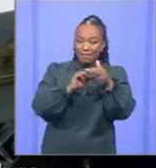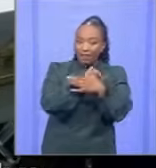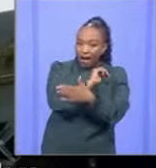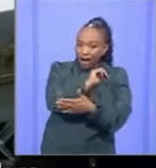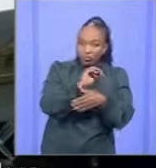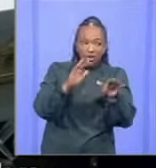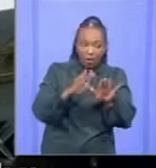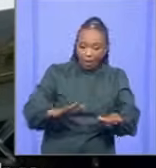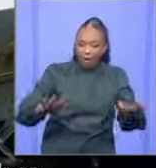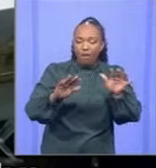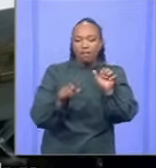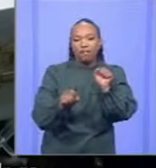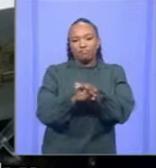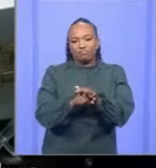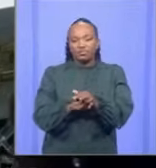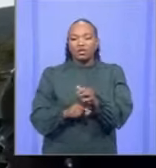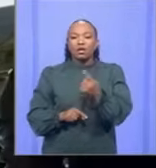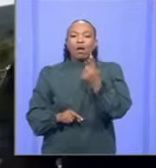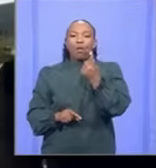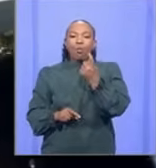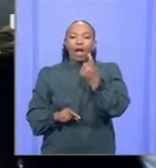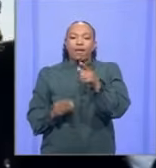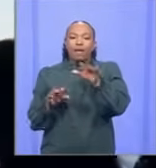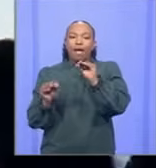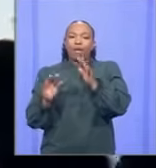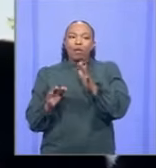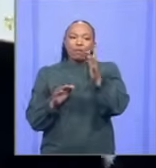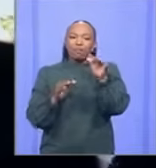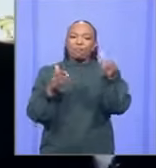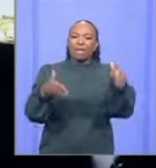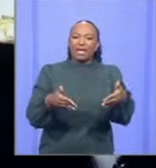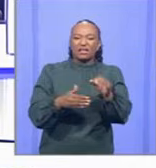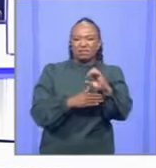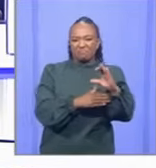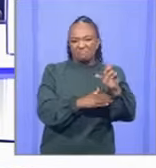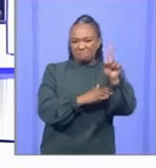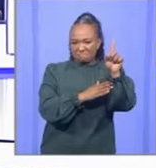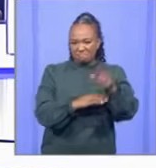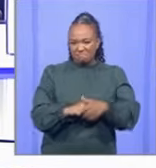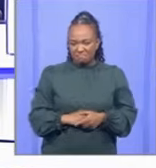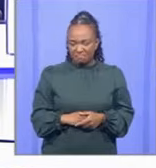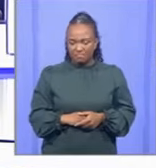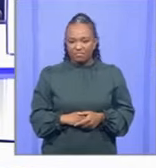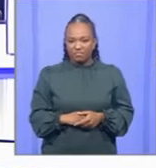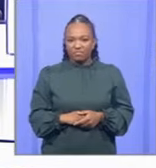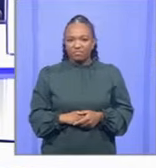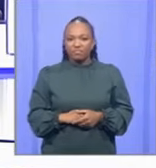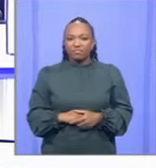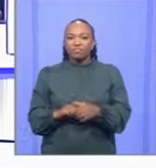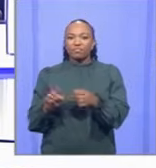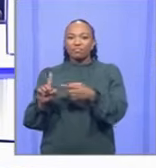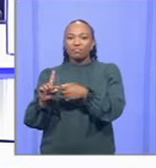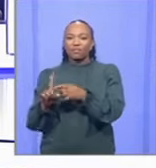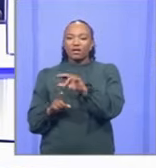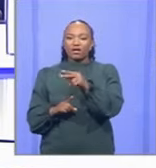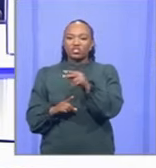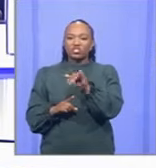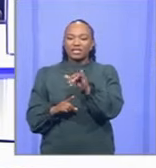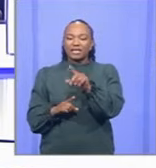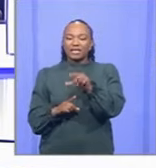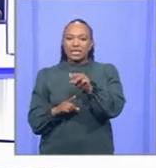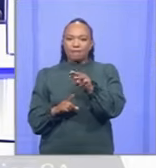Morutwana wa Mafelele o tla boloka a le teka Eastern Cape. Chidima Adetshina yo a bego a